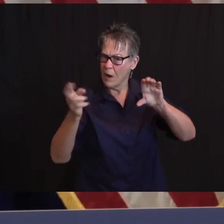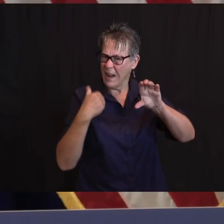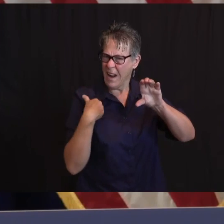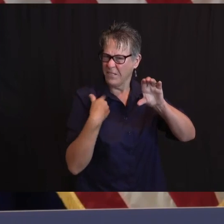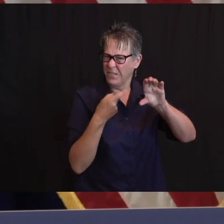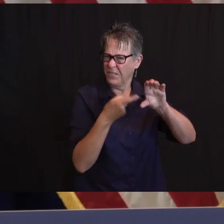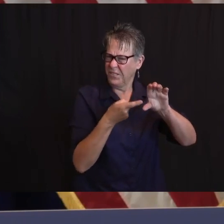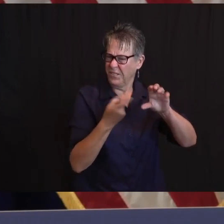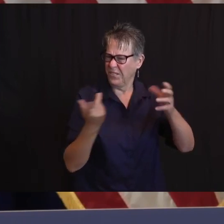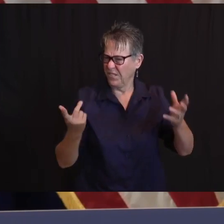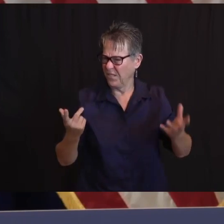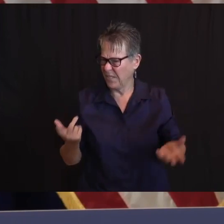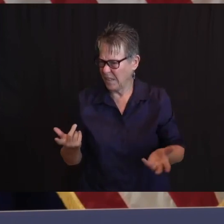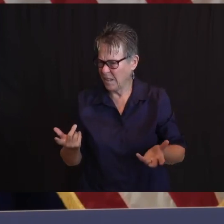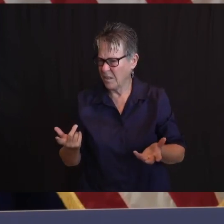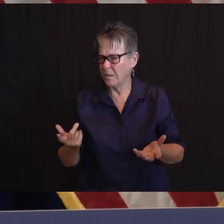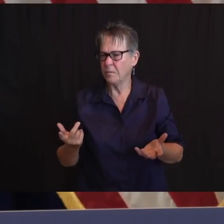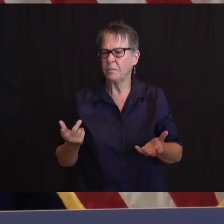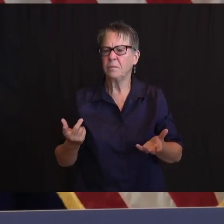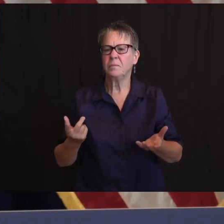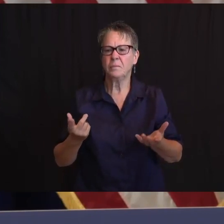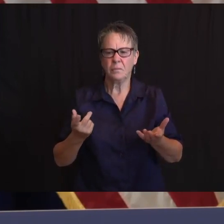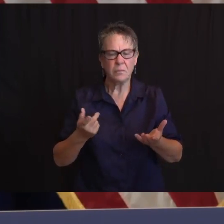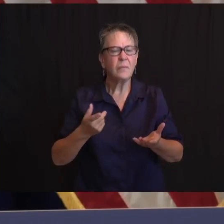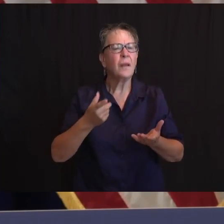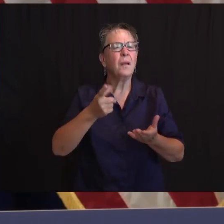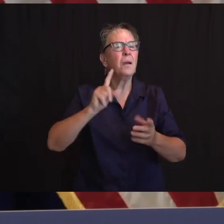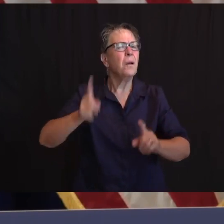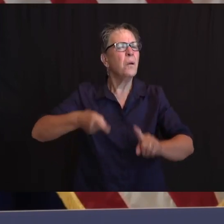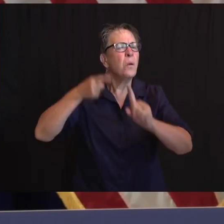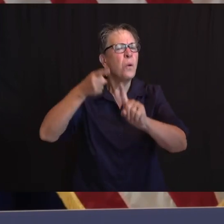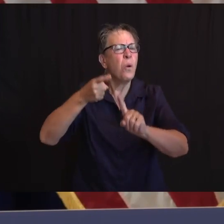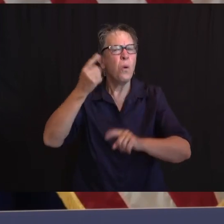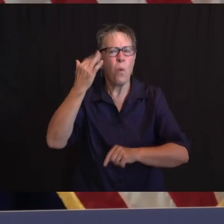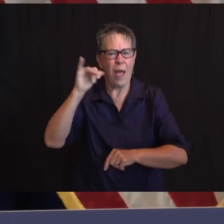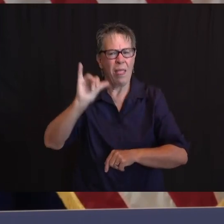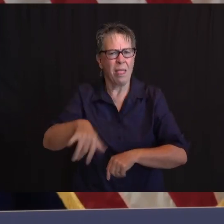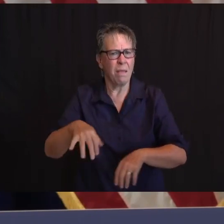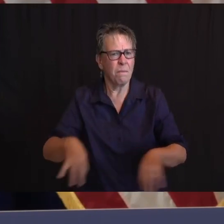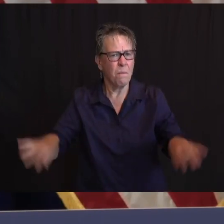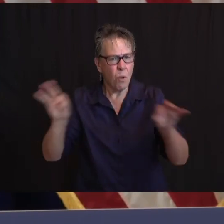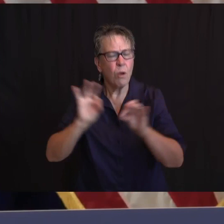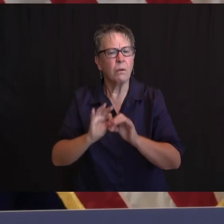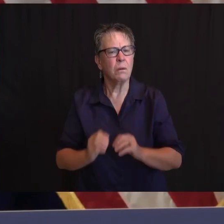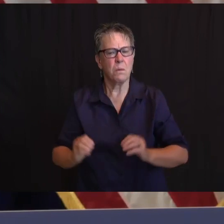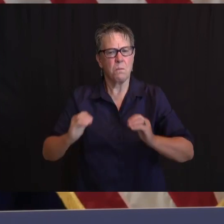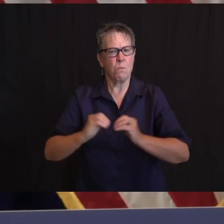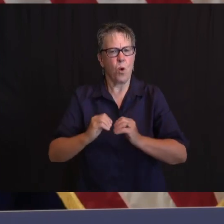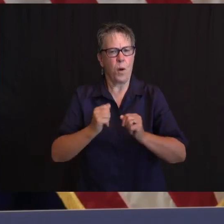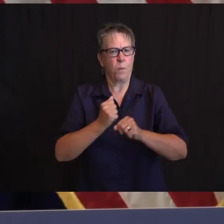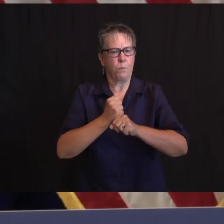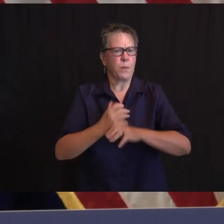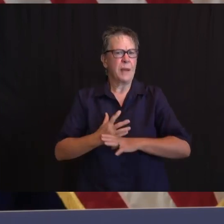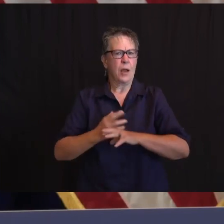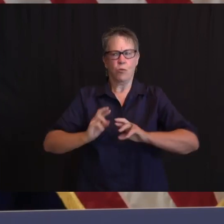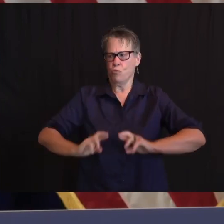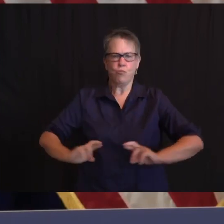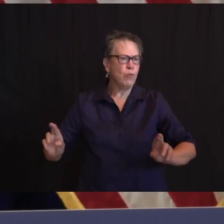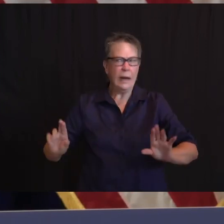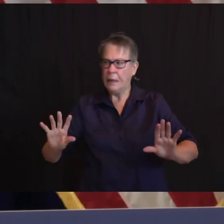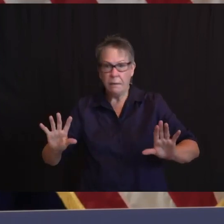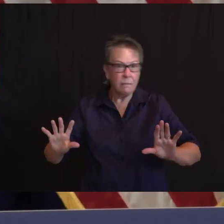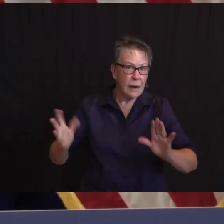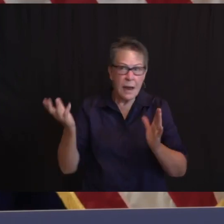any potential fall or winter surge, both in the short term and strengthen our preparedness posture in the long term, again for the